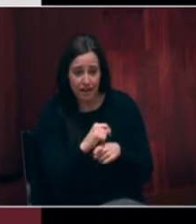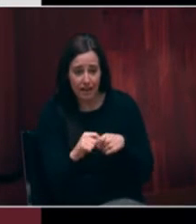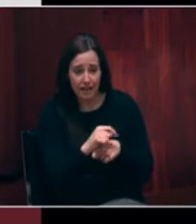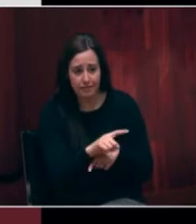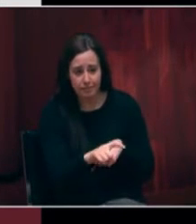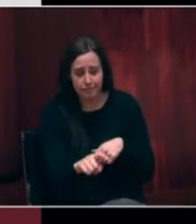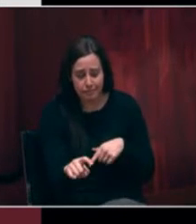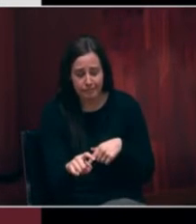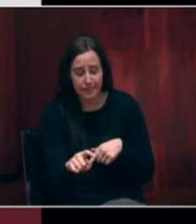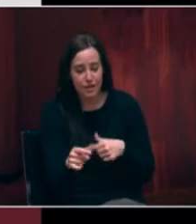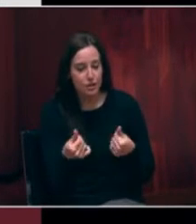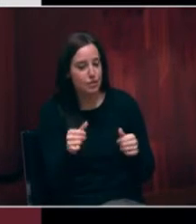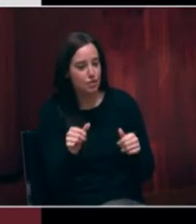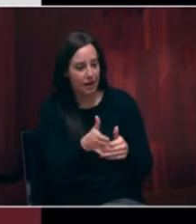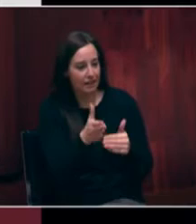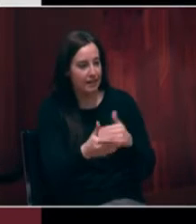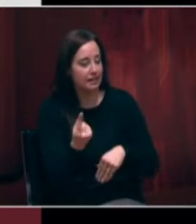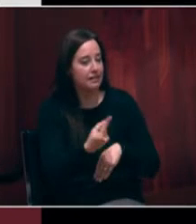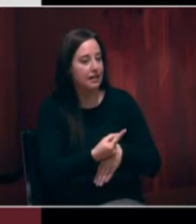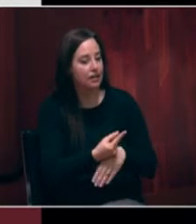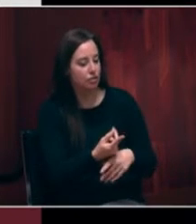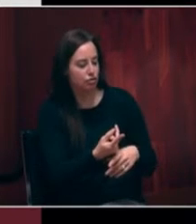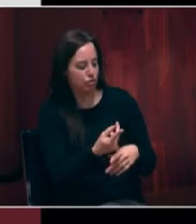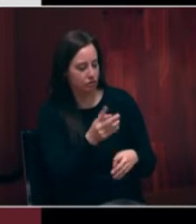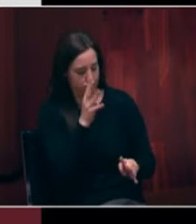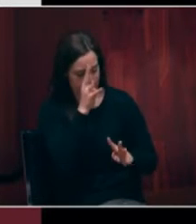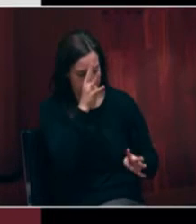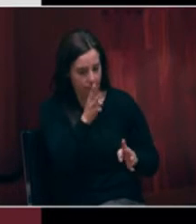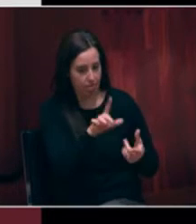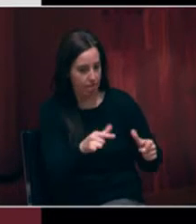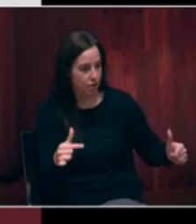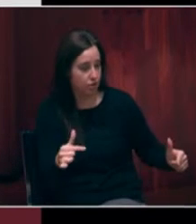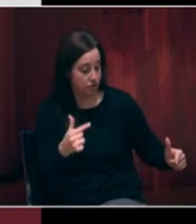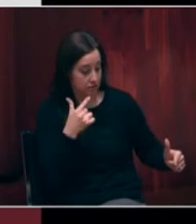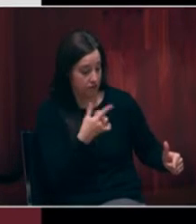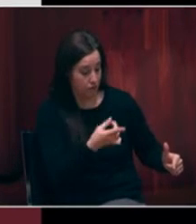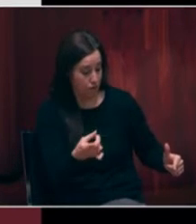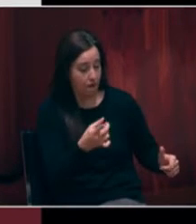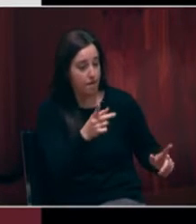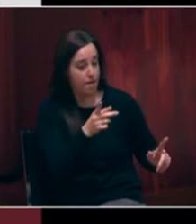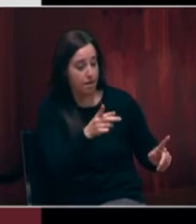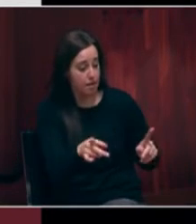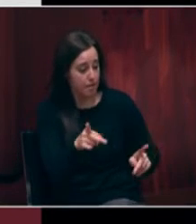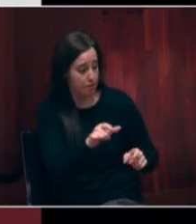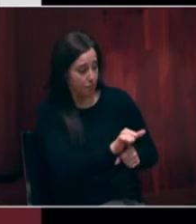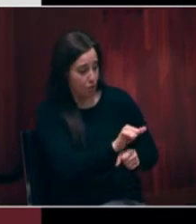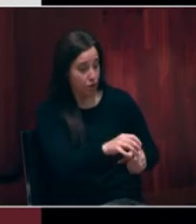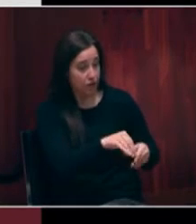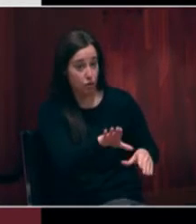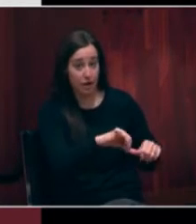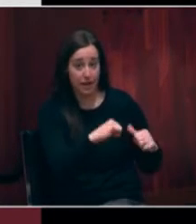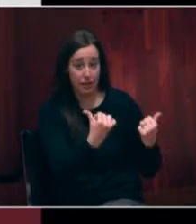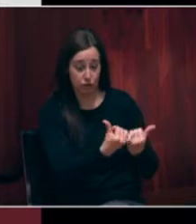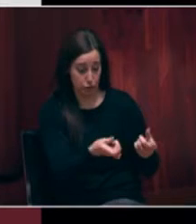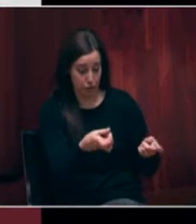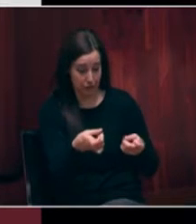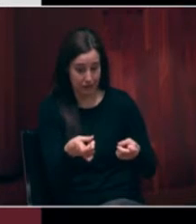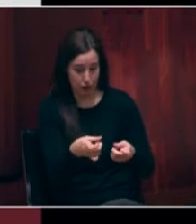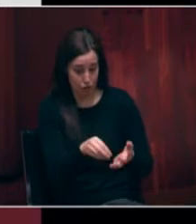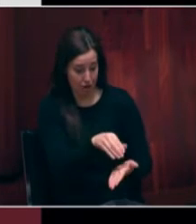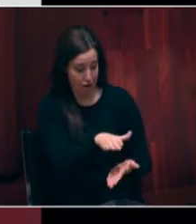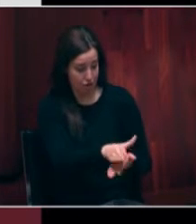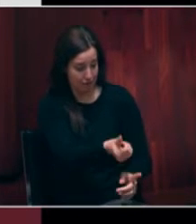in the bulletin was craft language that essentially says, if you have personnel working in your agencies that deal with records,